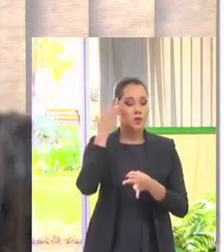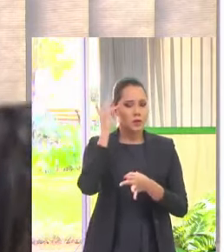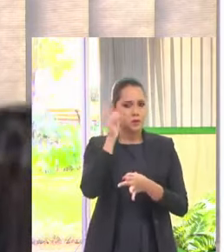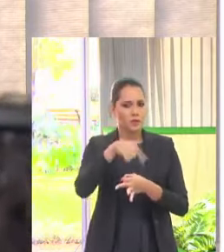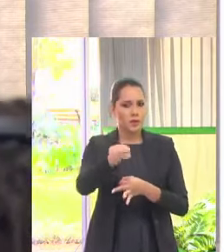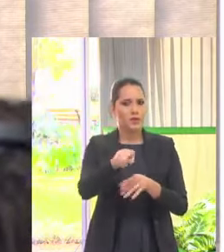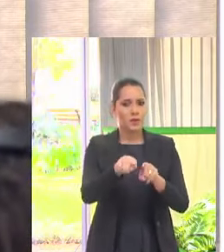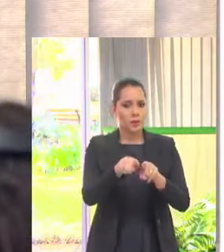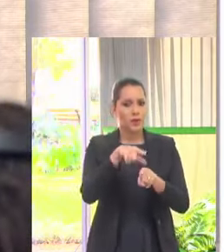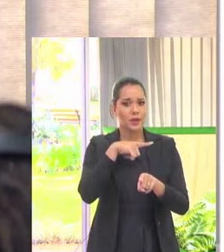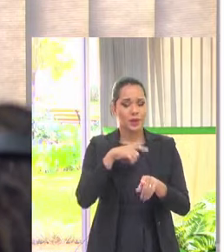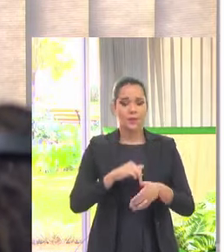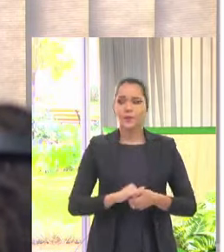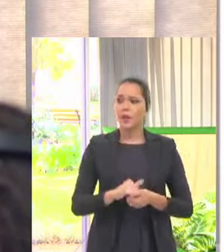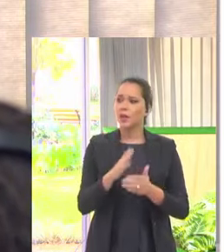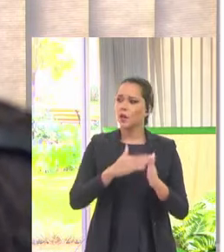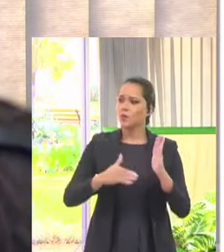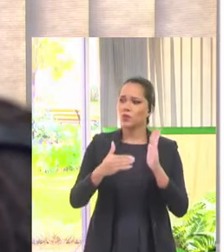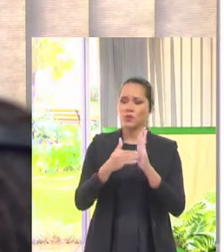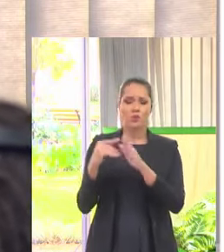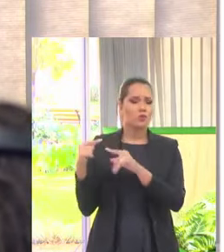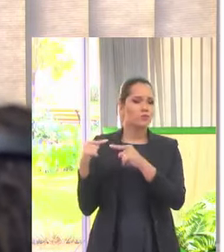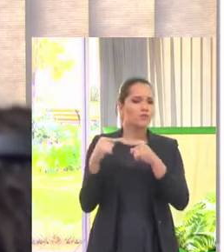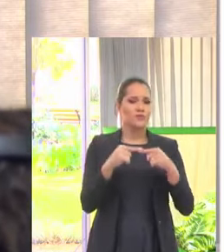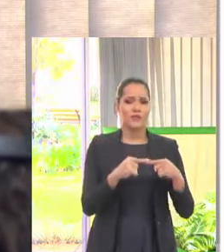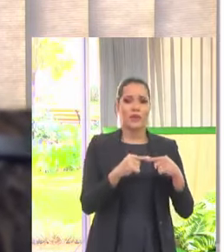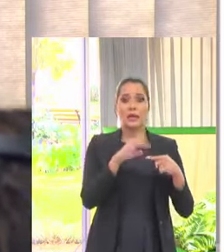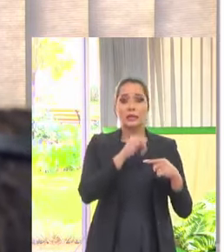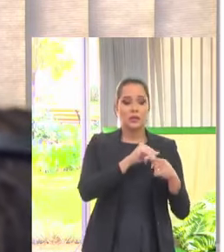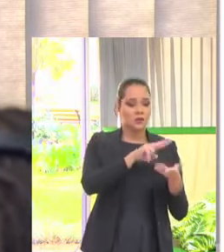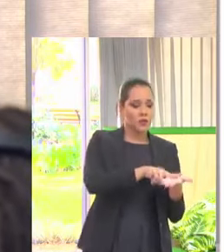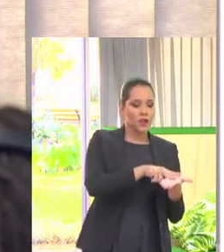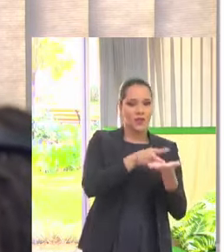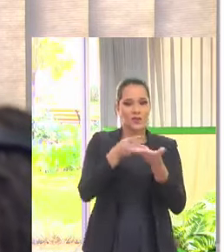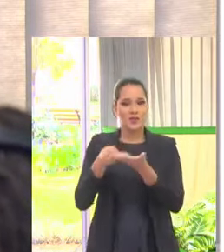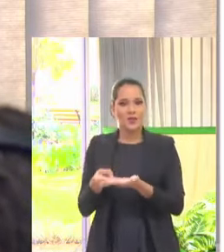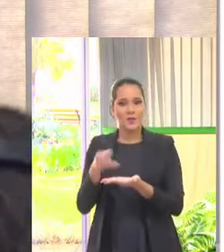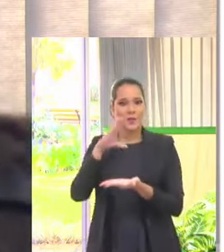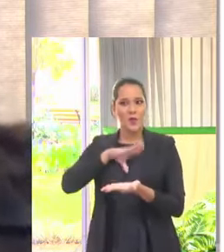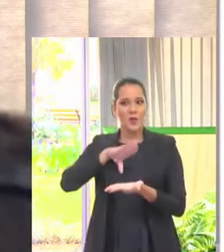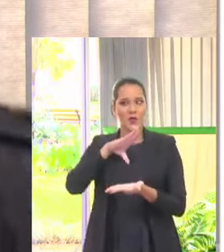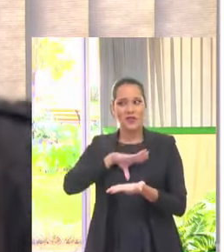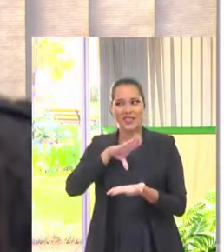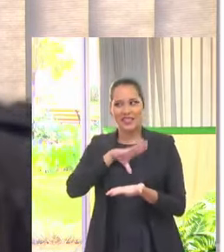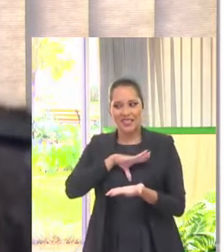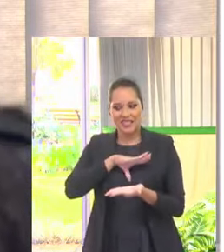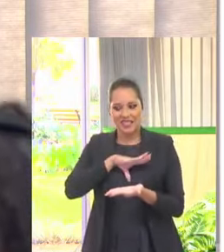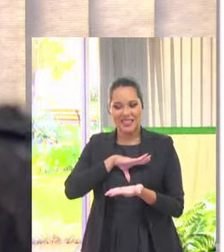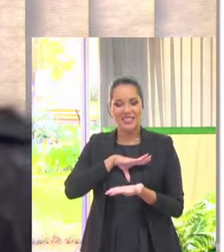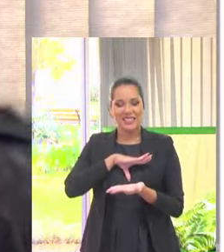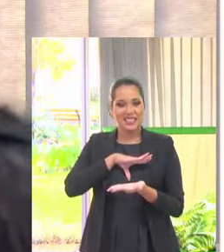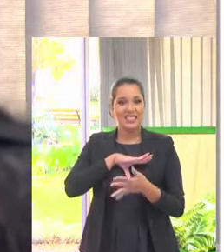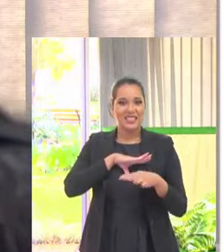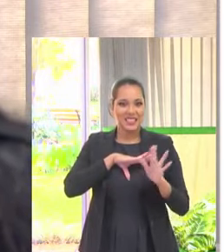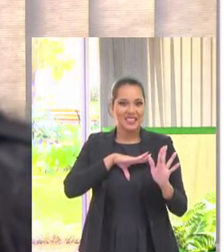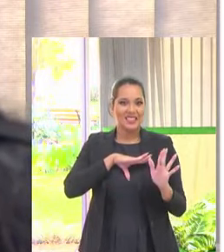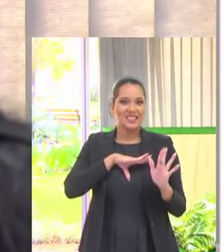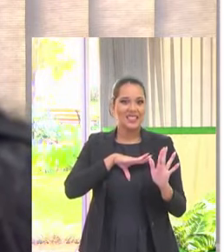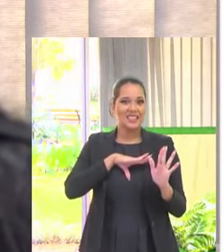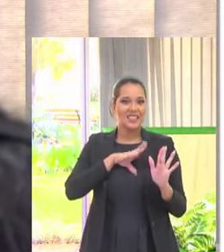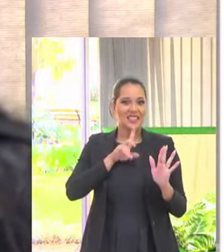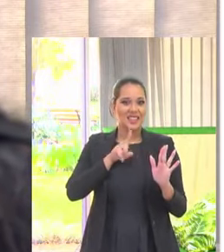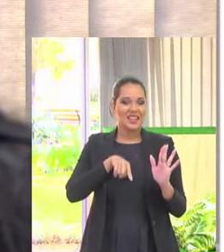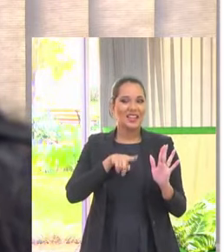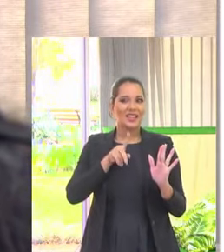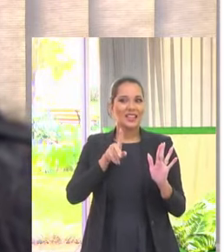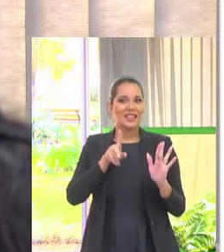totally relates, if we translate into Portuguese and into scale, for sure. But other than that,